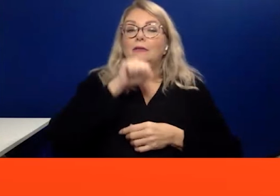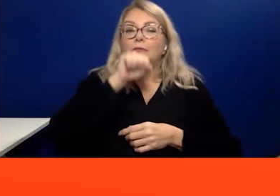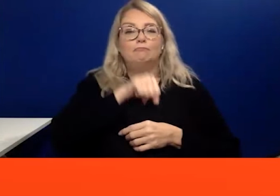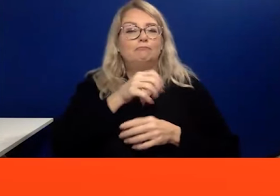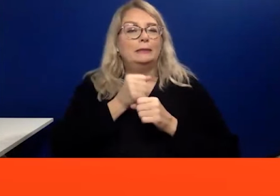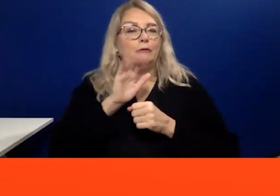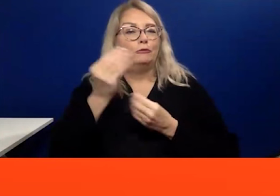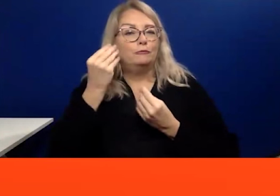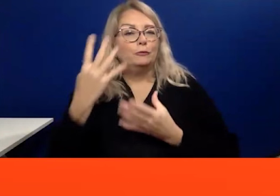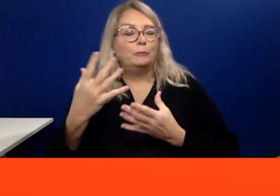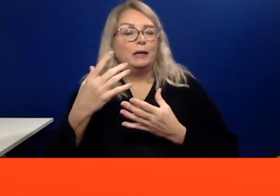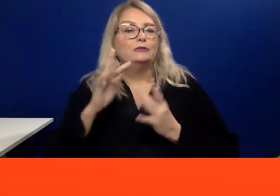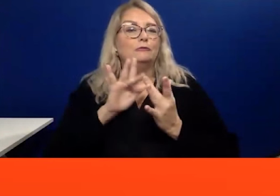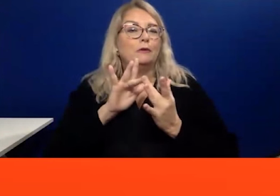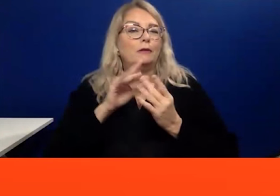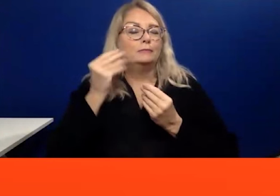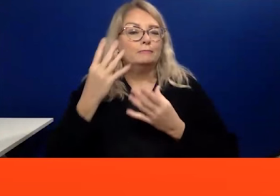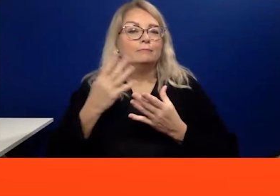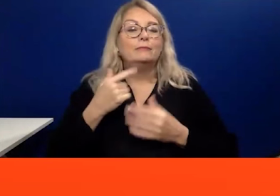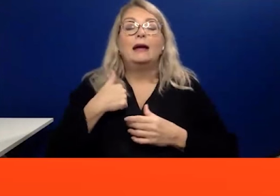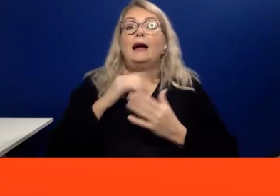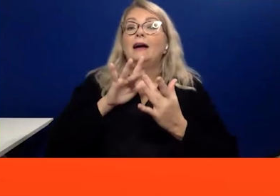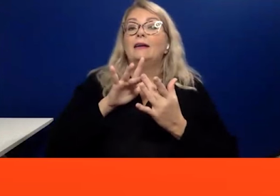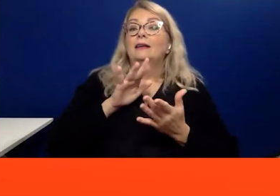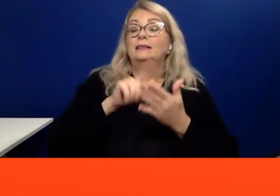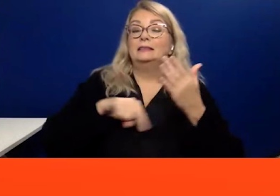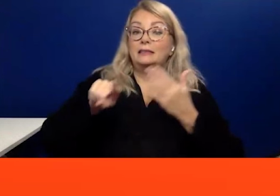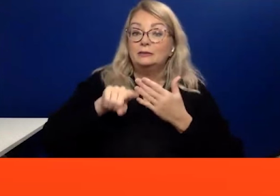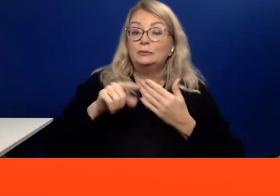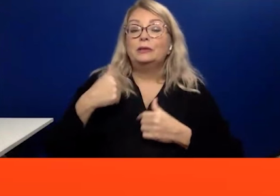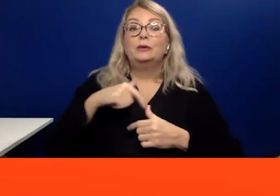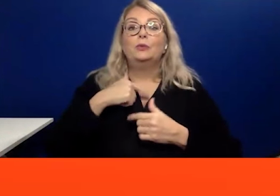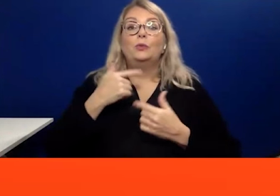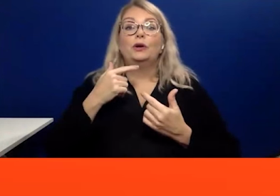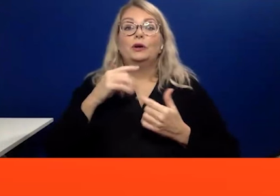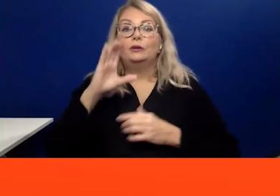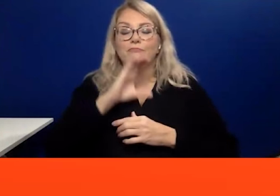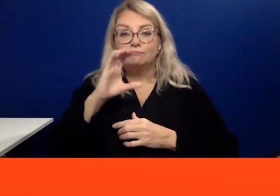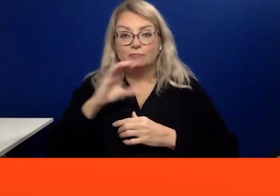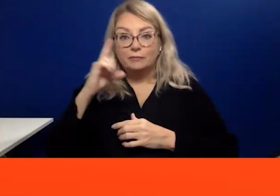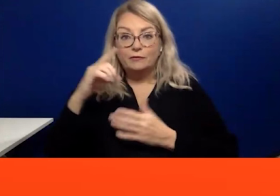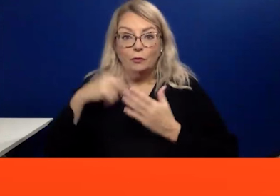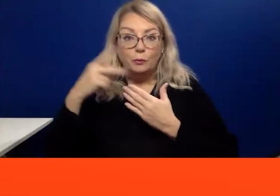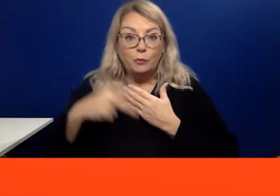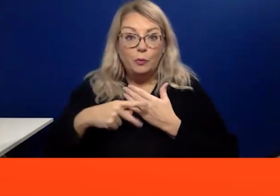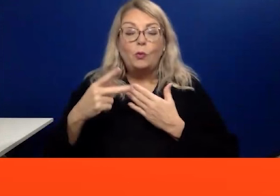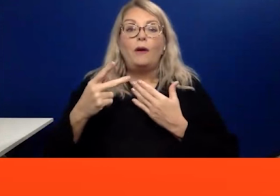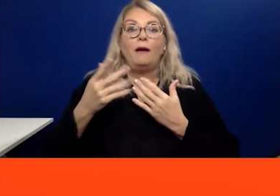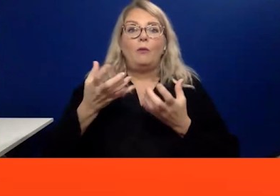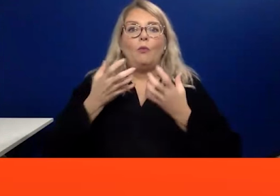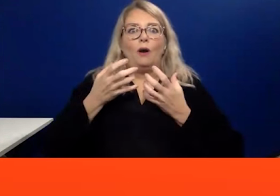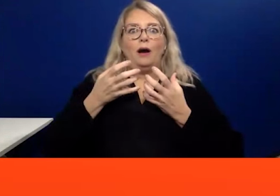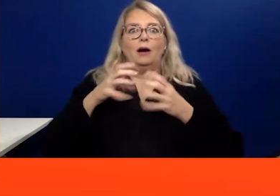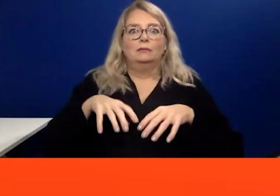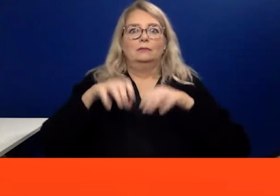I'll contact you next week because we're looking for programs that are interested in adoption of CBE. yeah, Okay. I'm